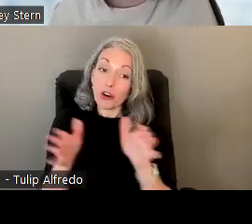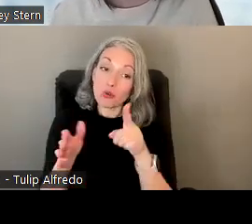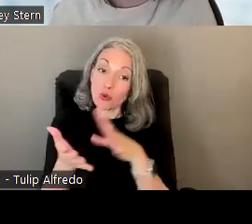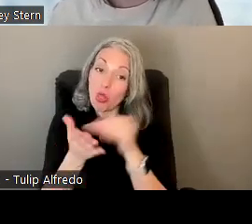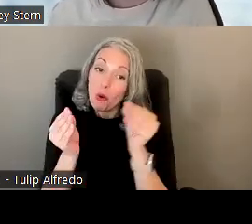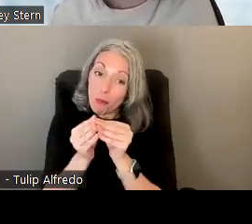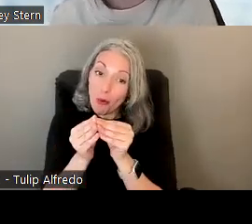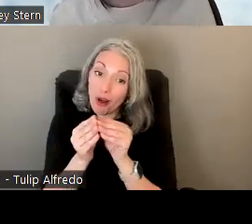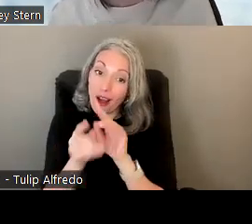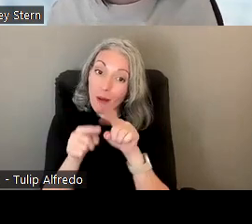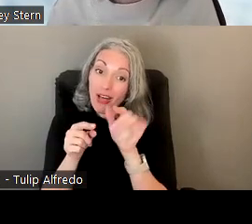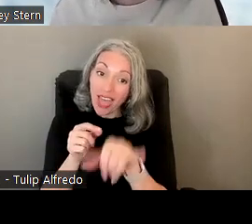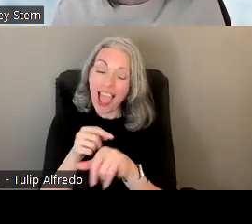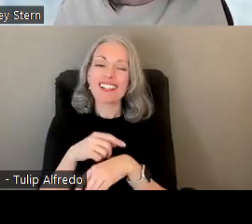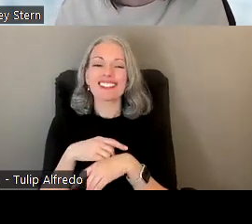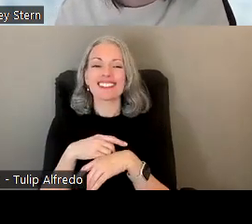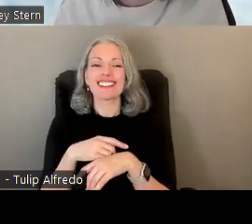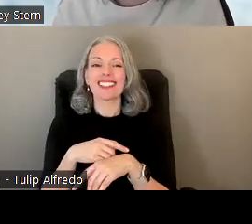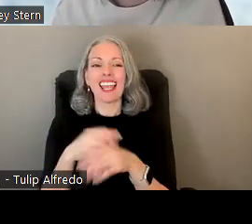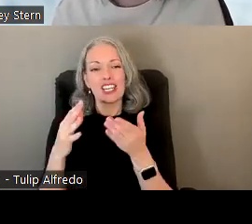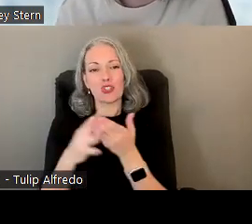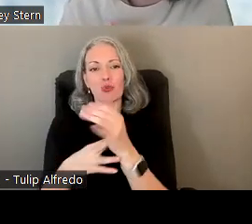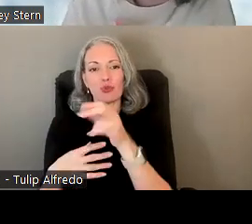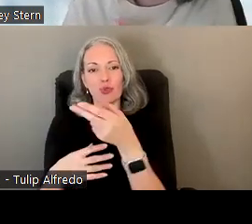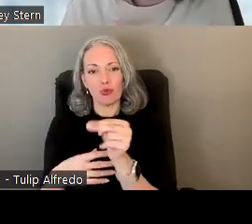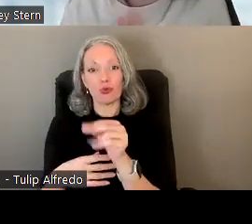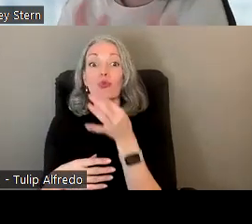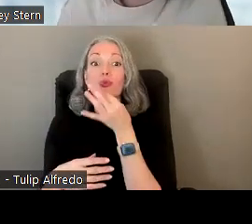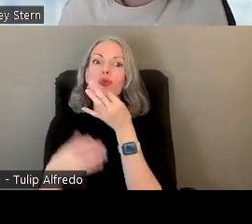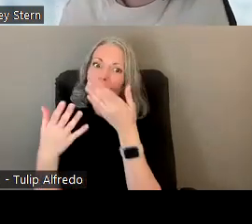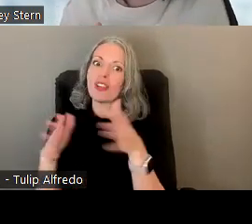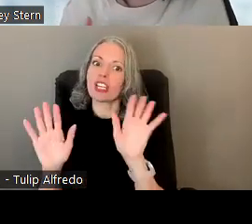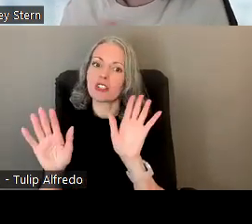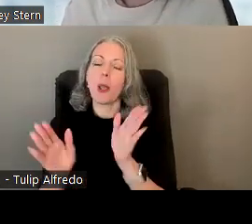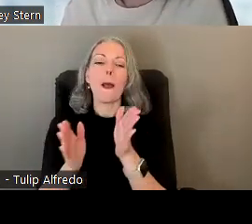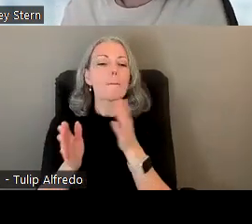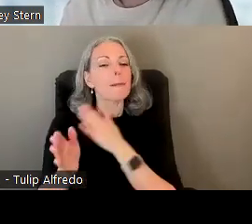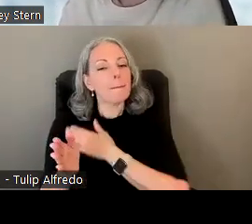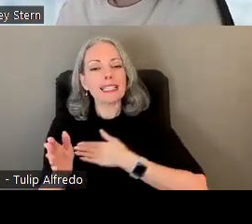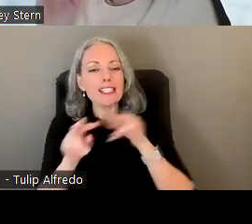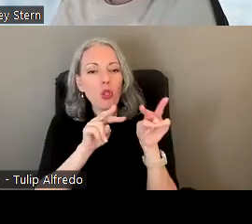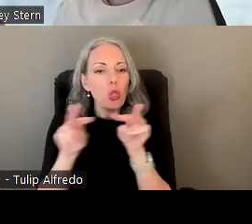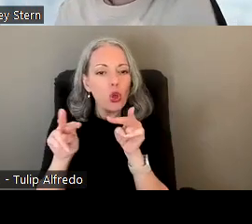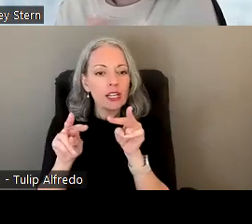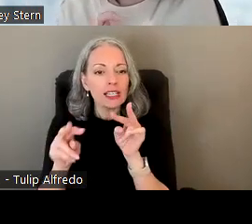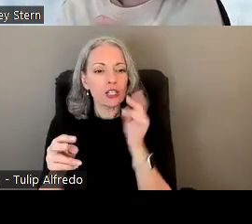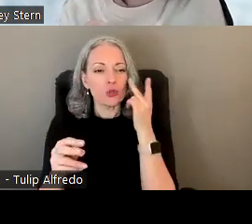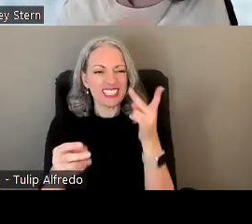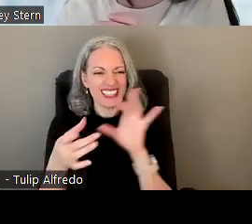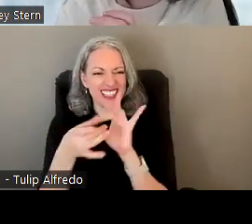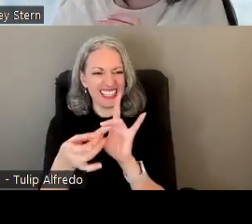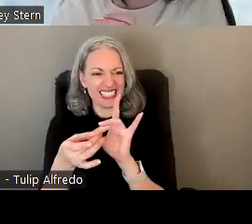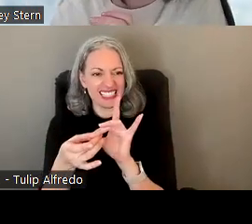Alzheimer's campaign, and it is running through June. So unfortunately it's ending soon, but please explore the links that we have listed on this slide, and they are all in the chat